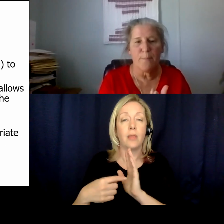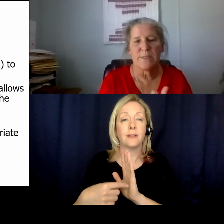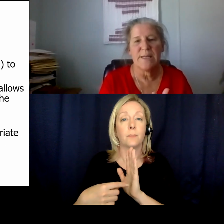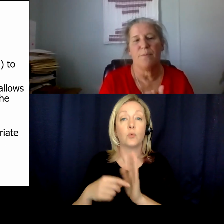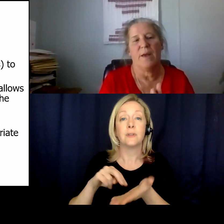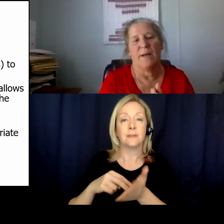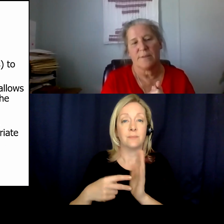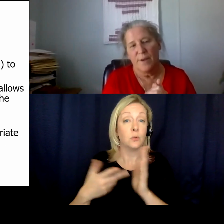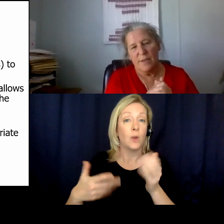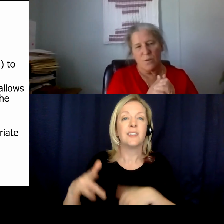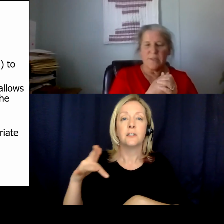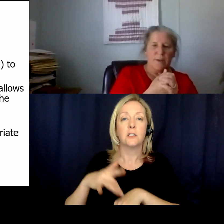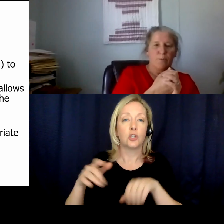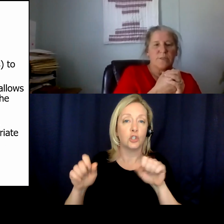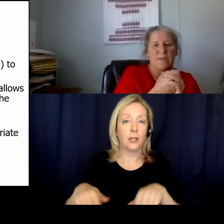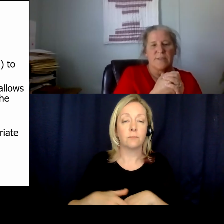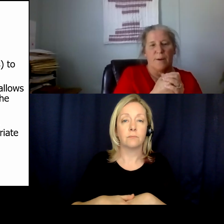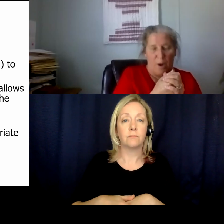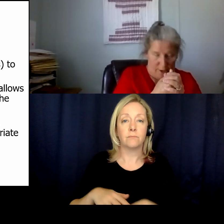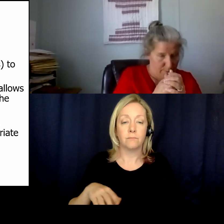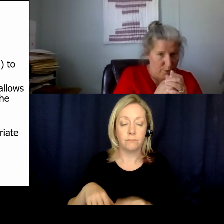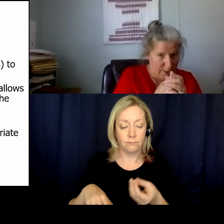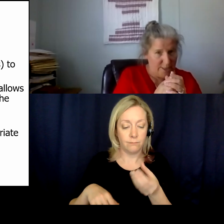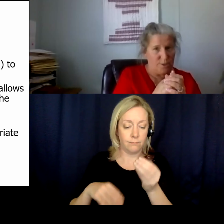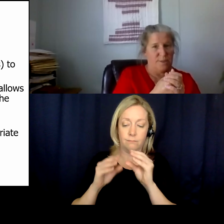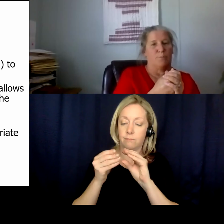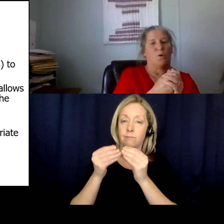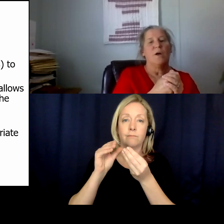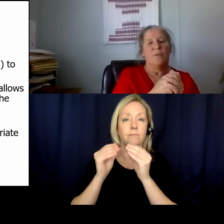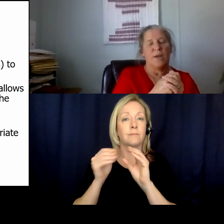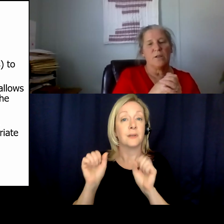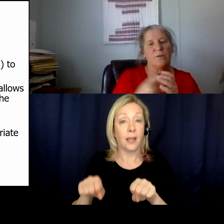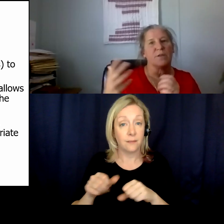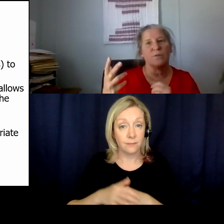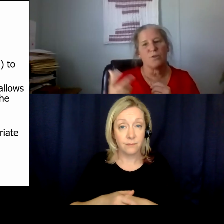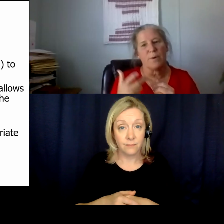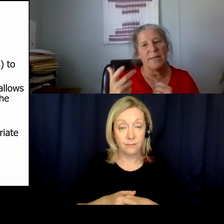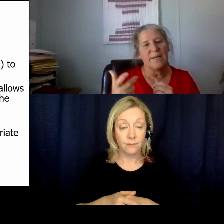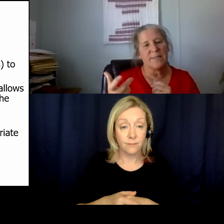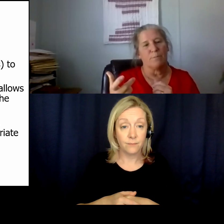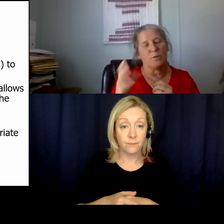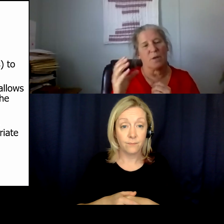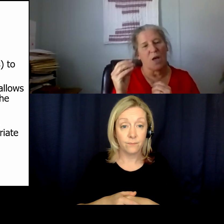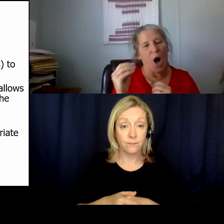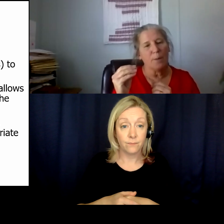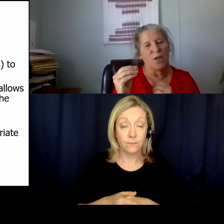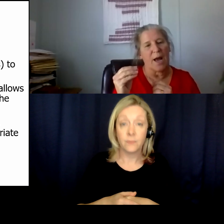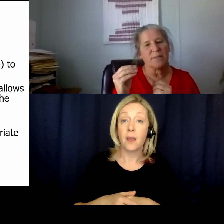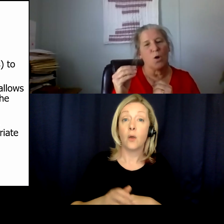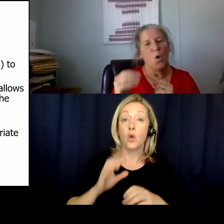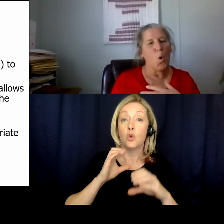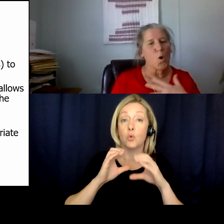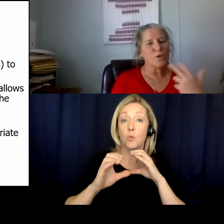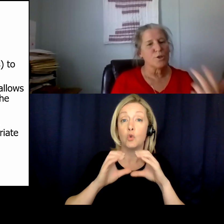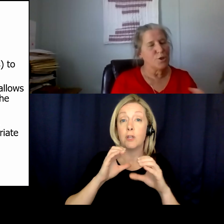they represent things. So a symbol system, or a communication symbol, that includes those 3D symbols, those